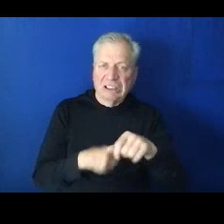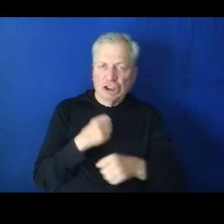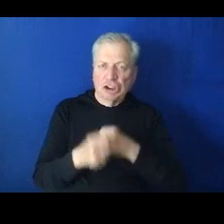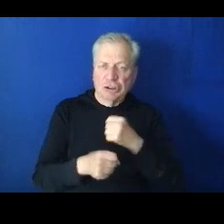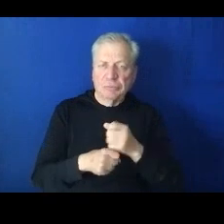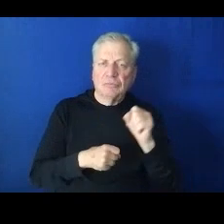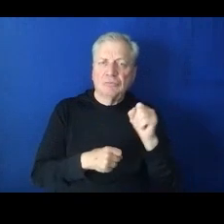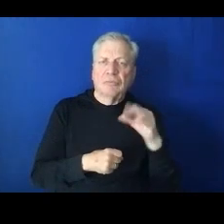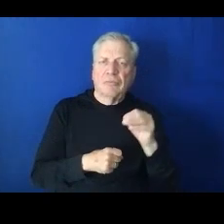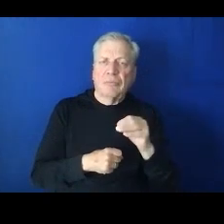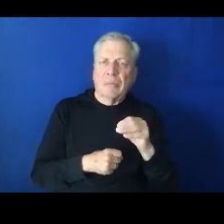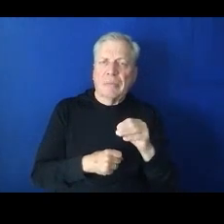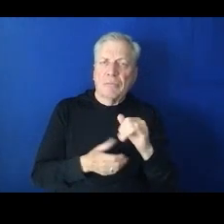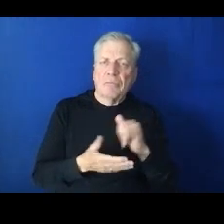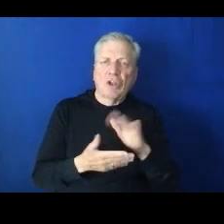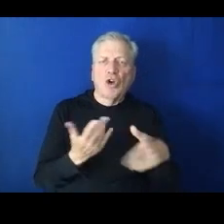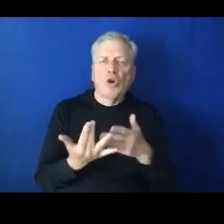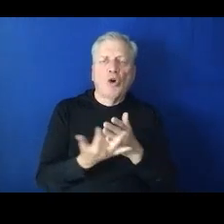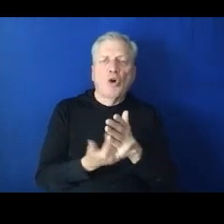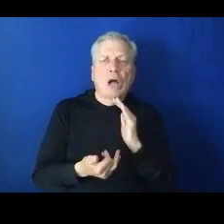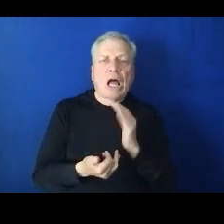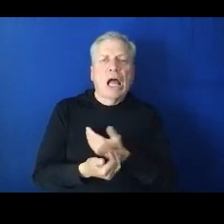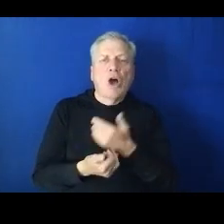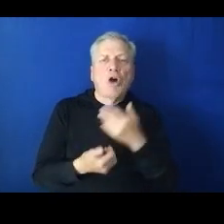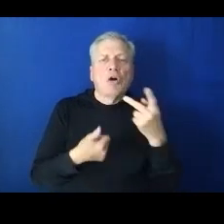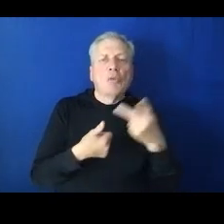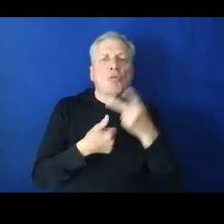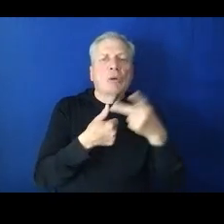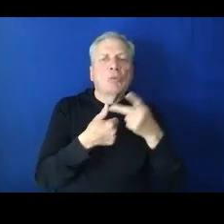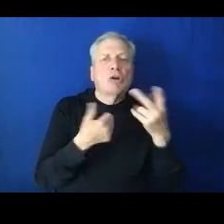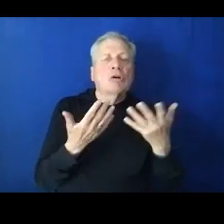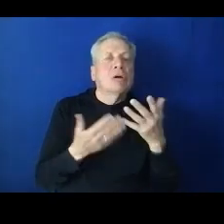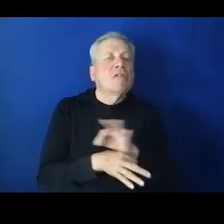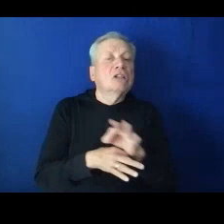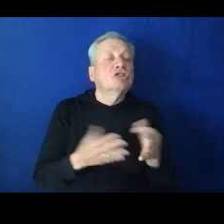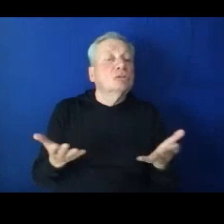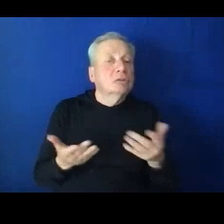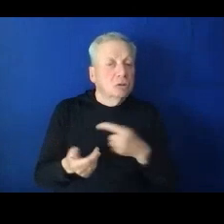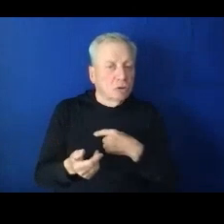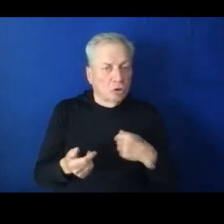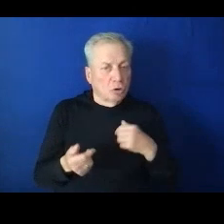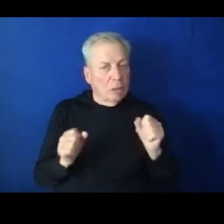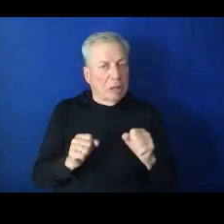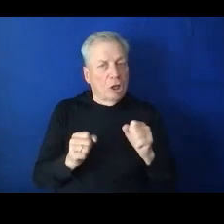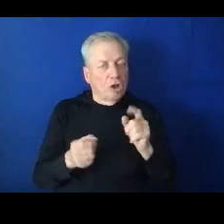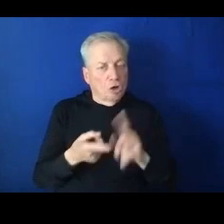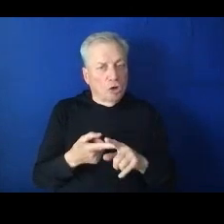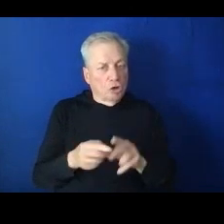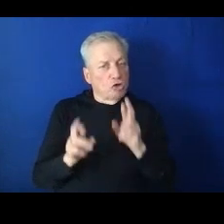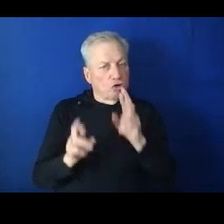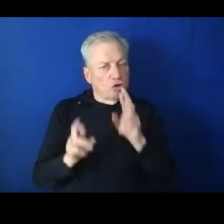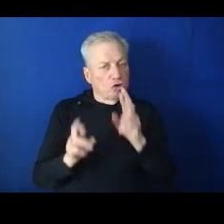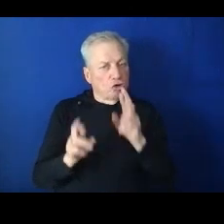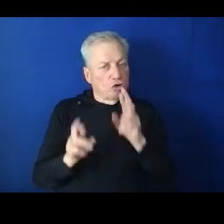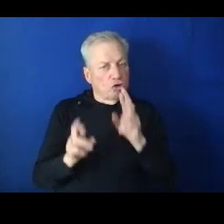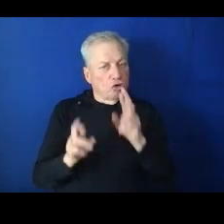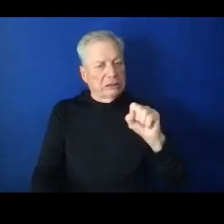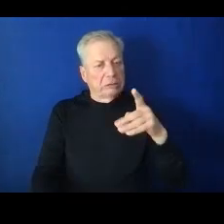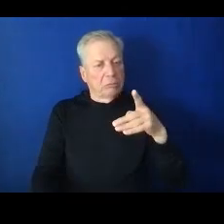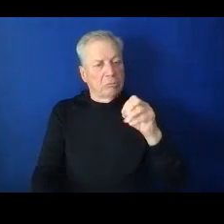So kind of go through our primary functions. First and foremost is our ability to just respond to